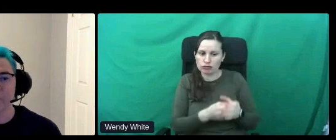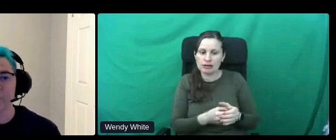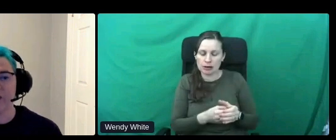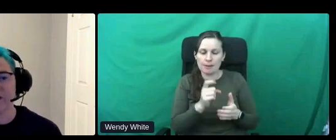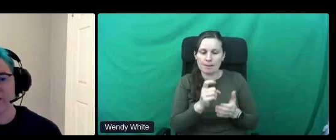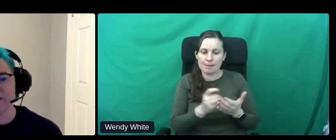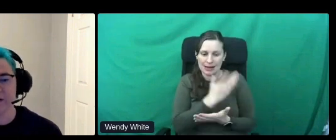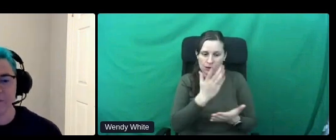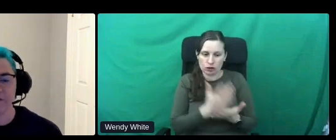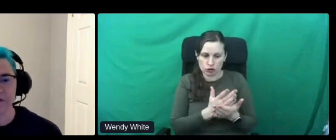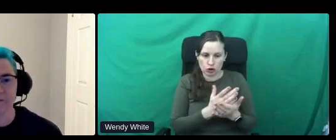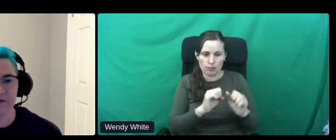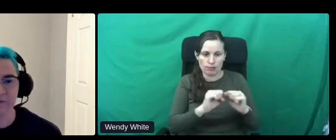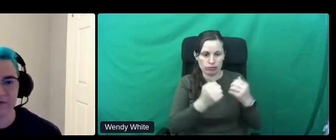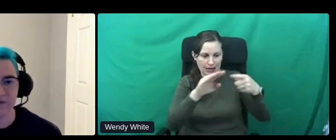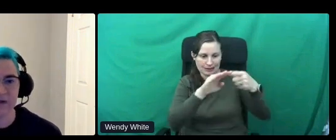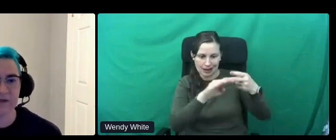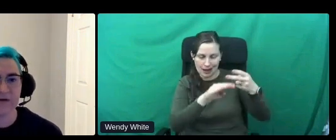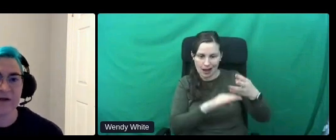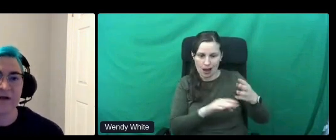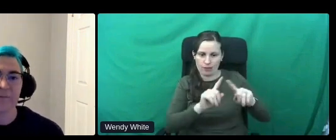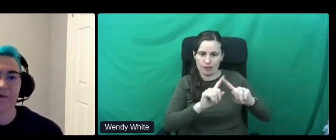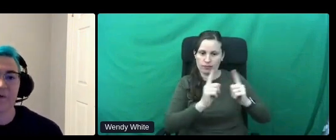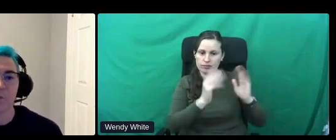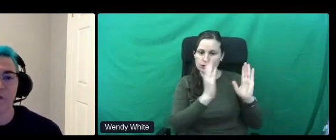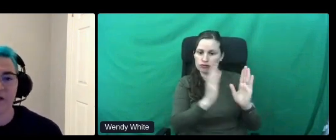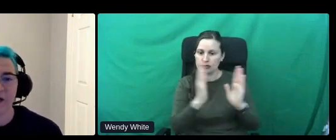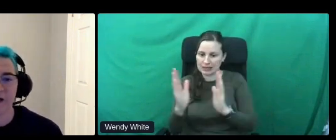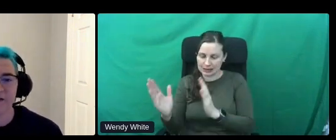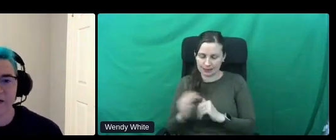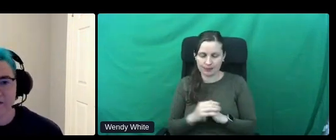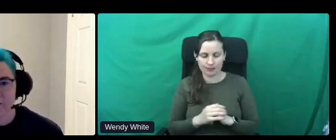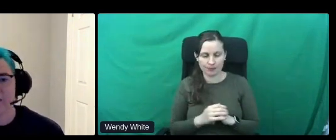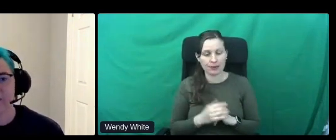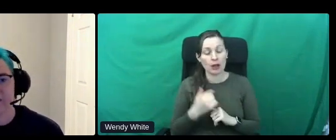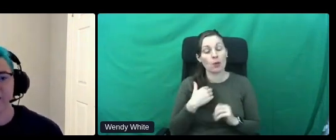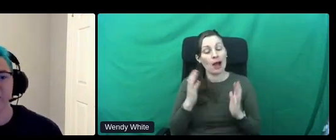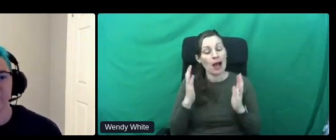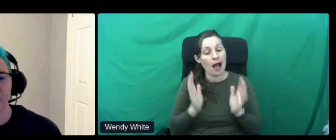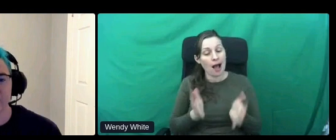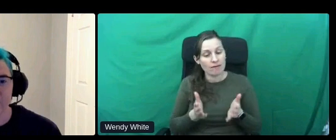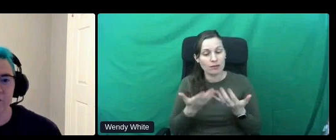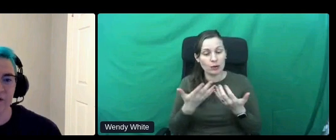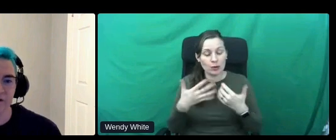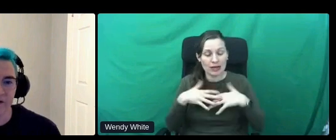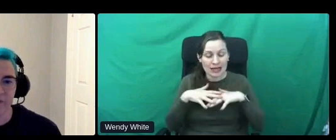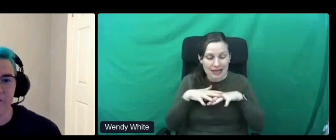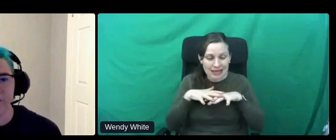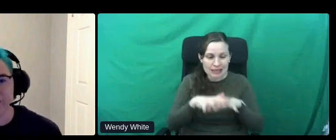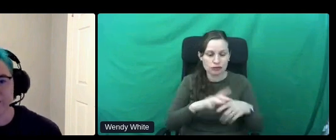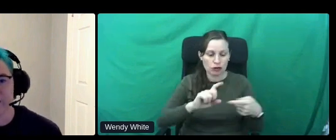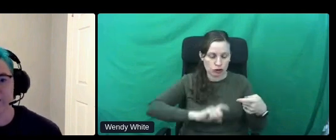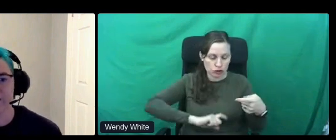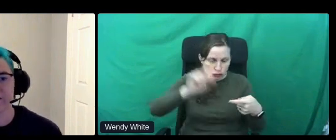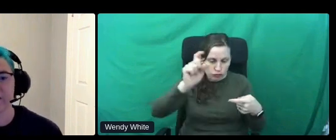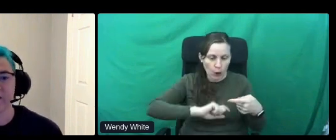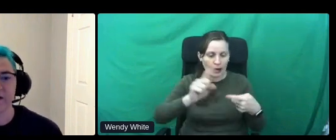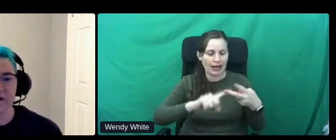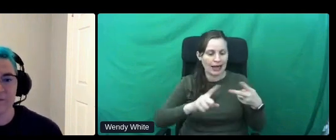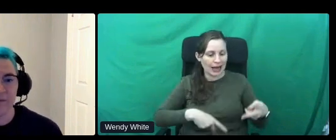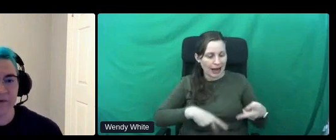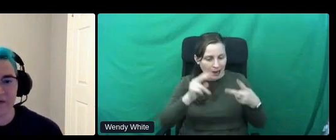making sure that we were breaking things up across multiple screens. We had to integrate things like scrolling, clipping, box